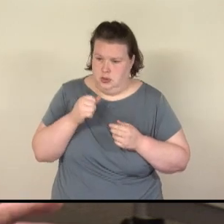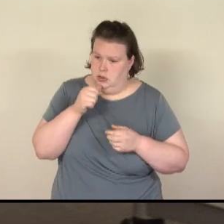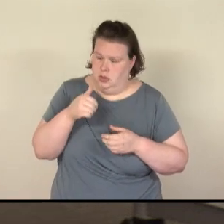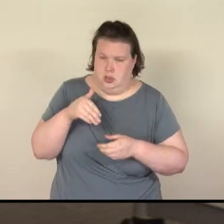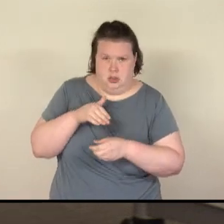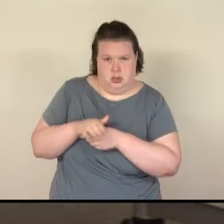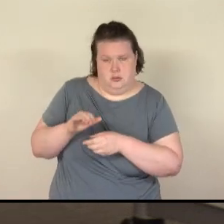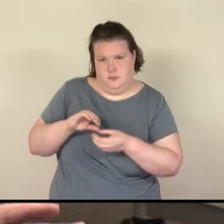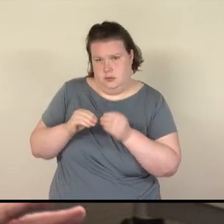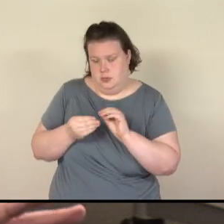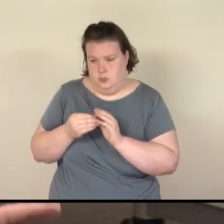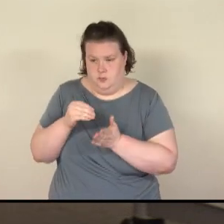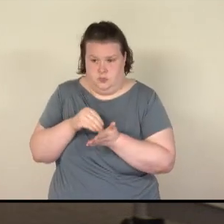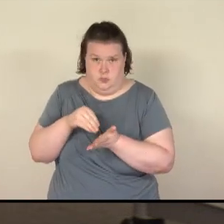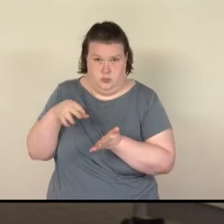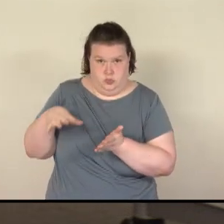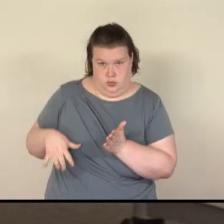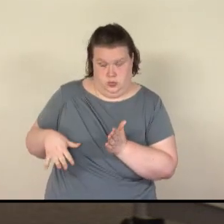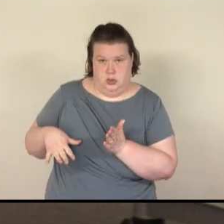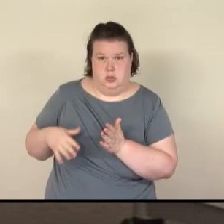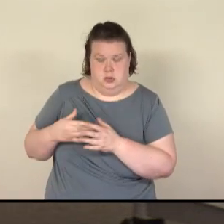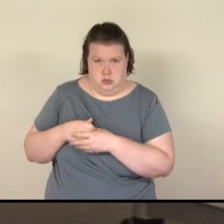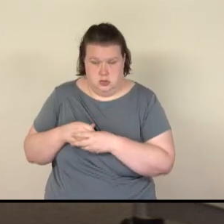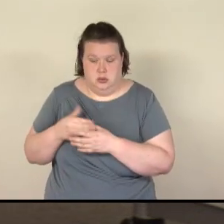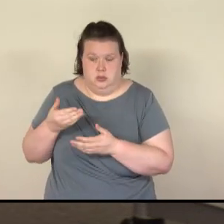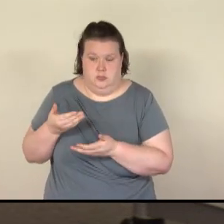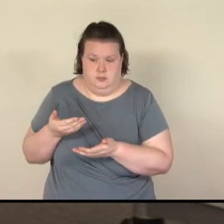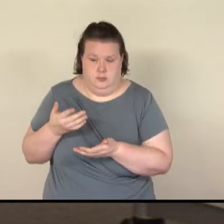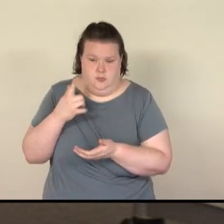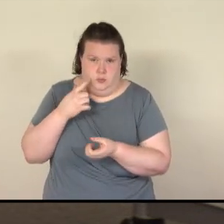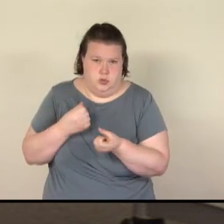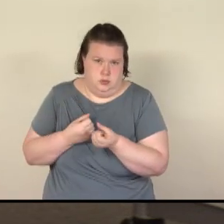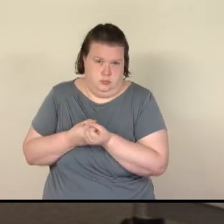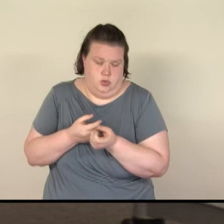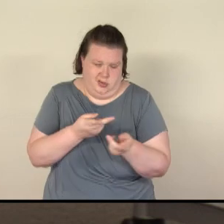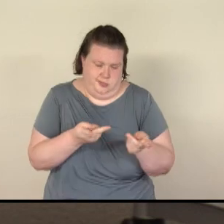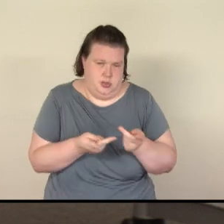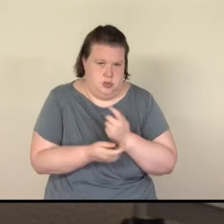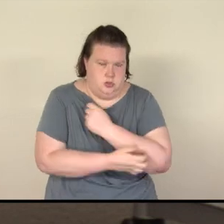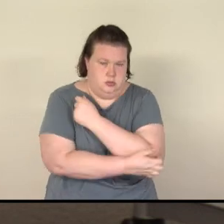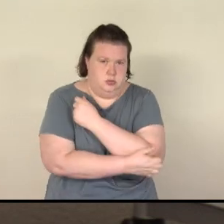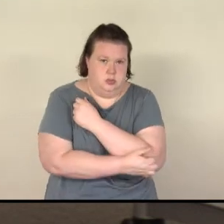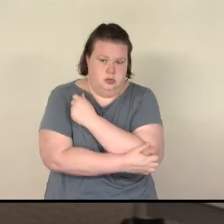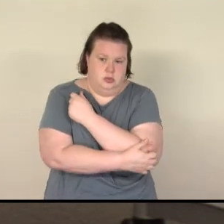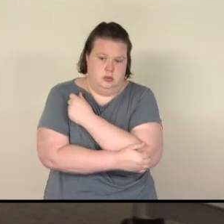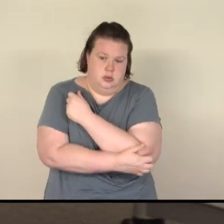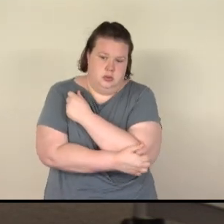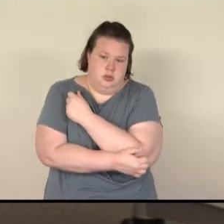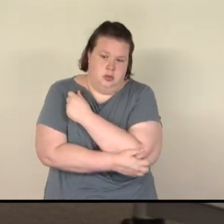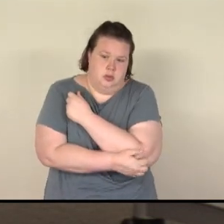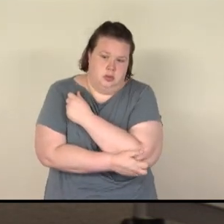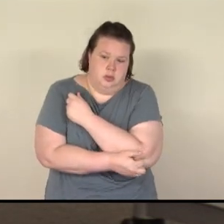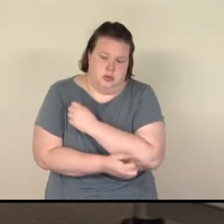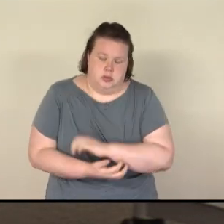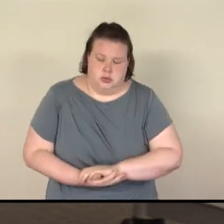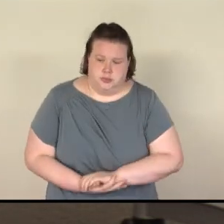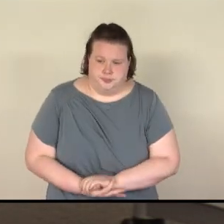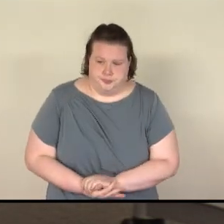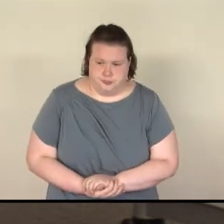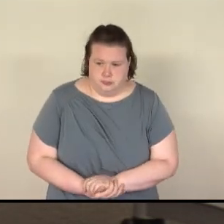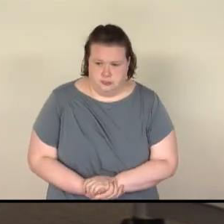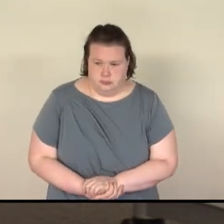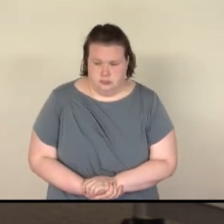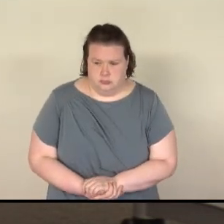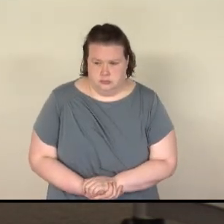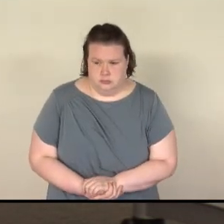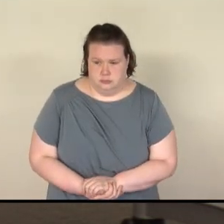a grade level or whatever. So anyway, that's kind of where we're at. We're not going to be $3